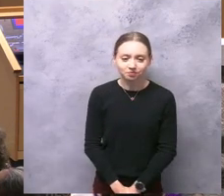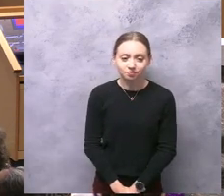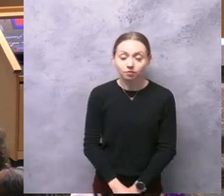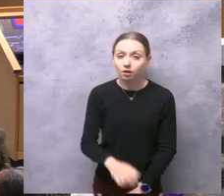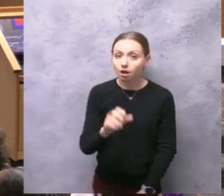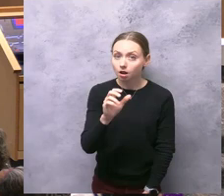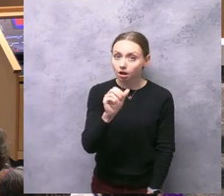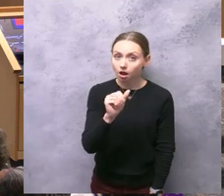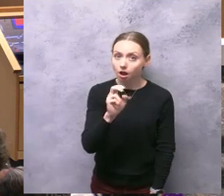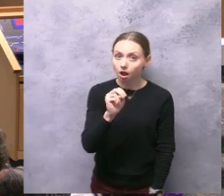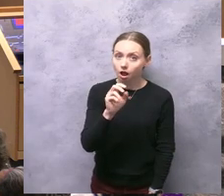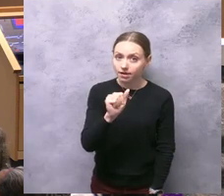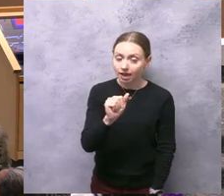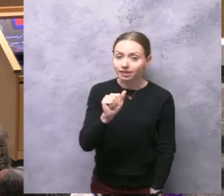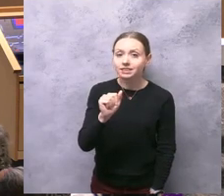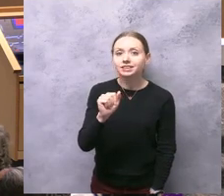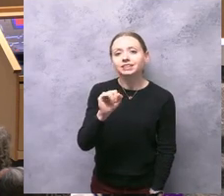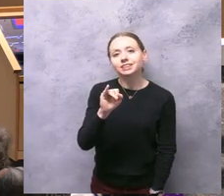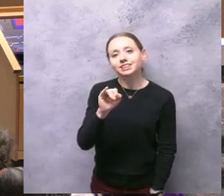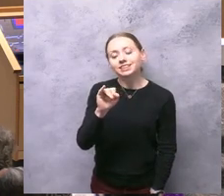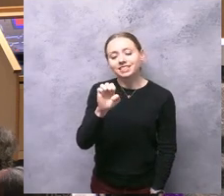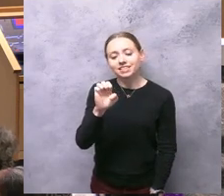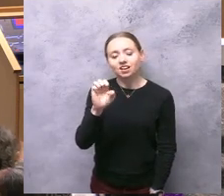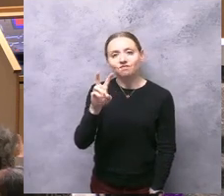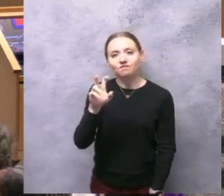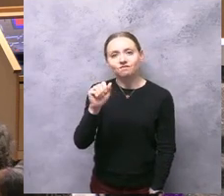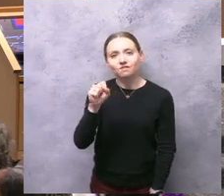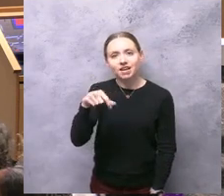Ana E. Vasquez,